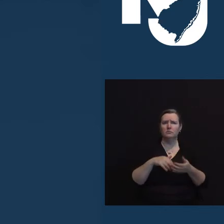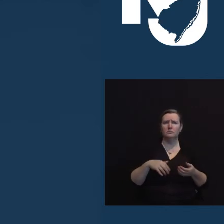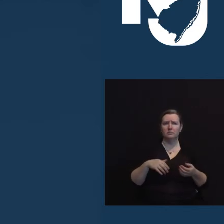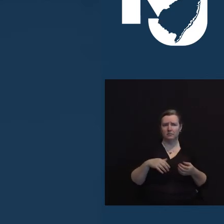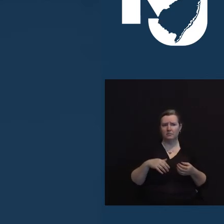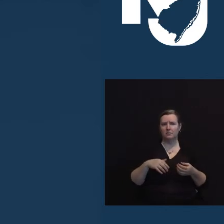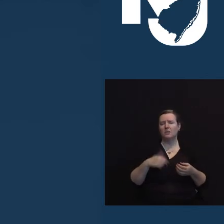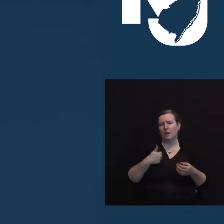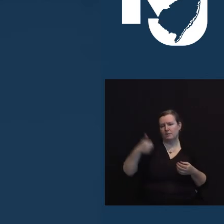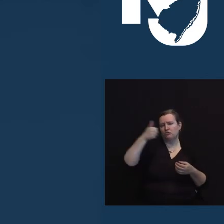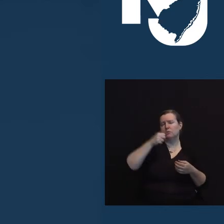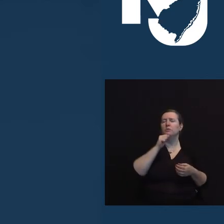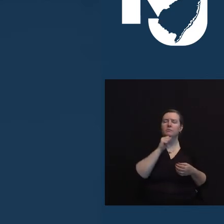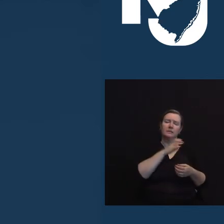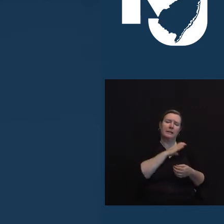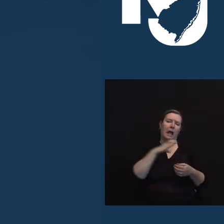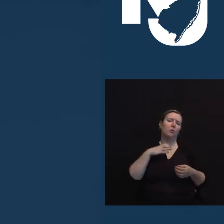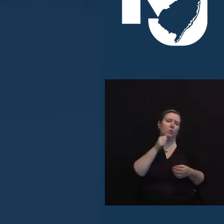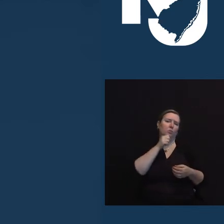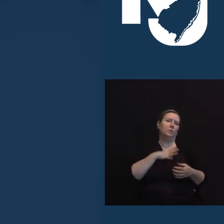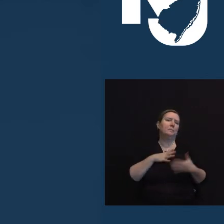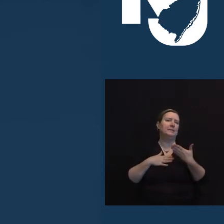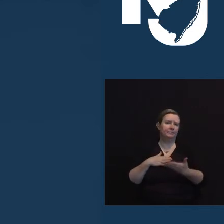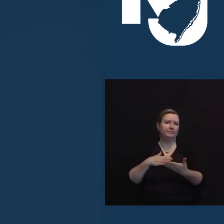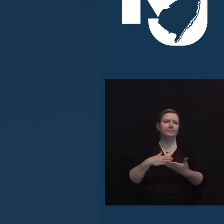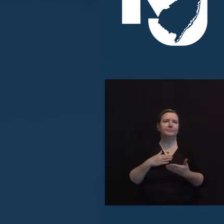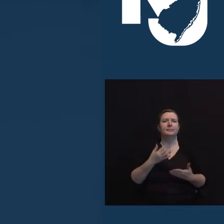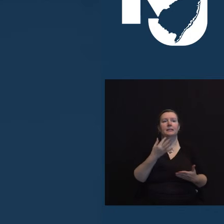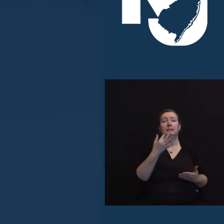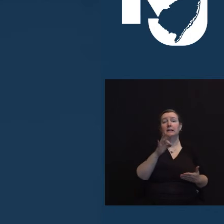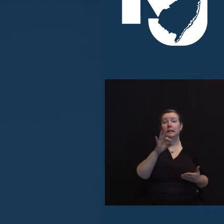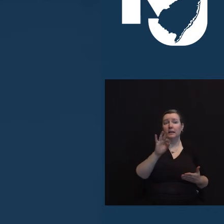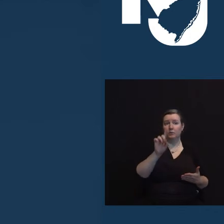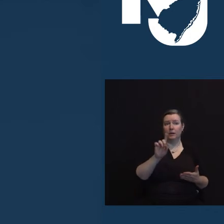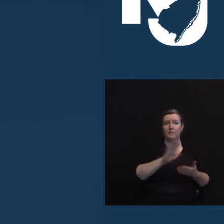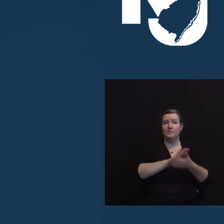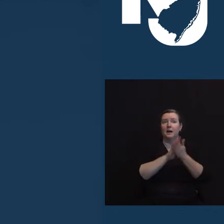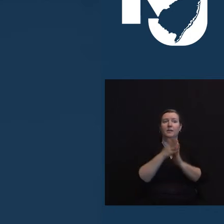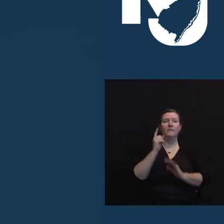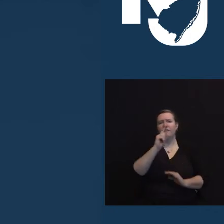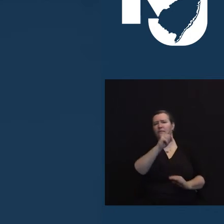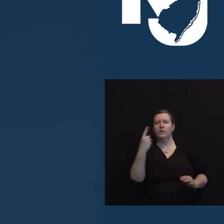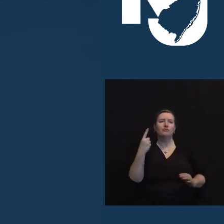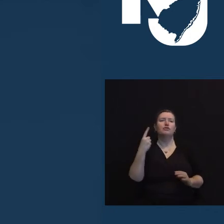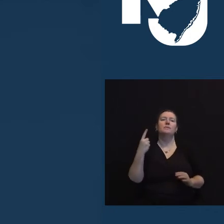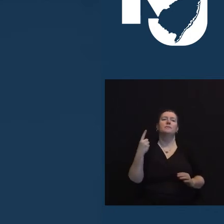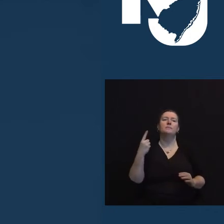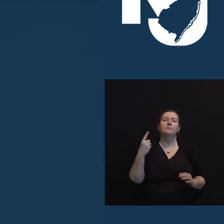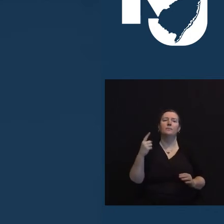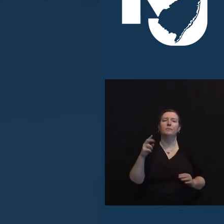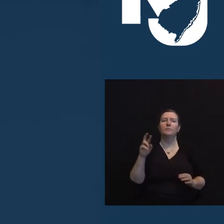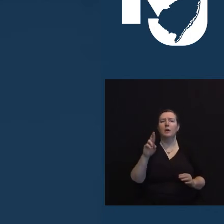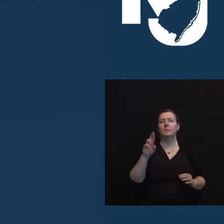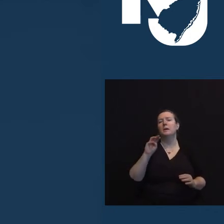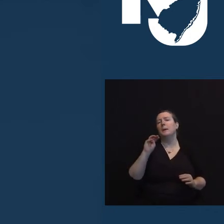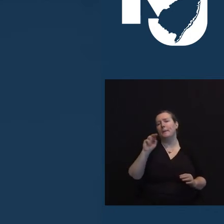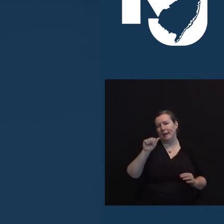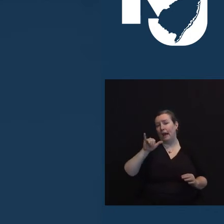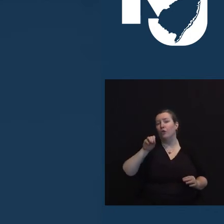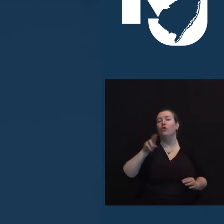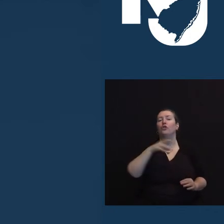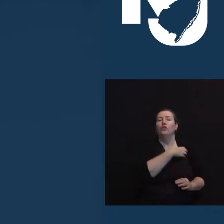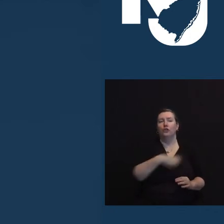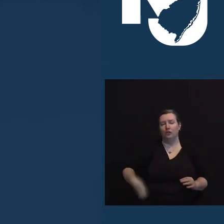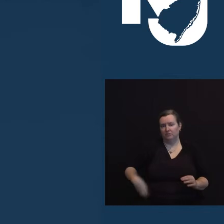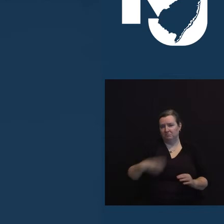in 1991 became the first Republican woman elected mayor of Howell Township. In addition to her elective